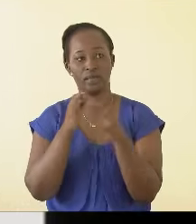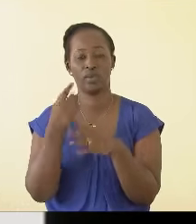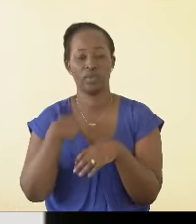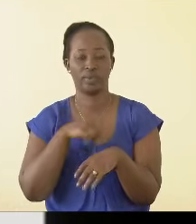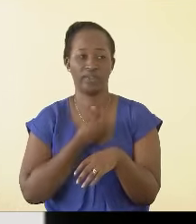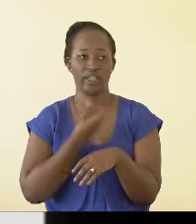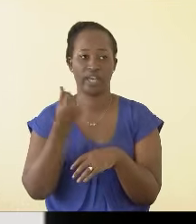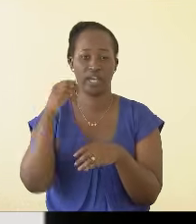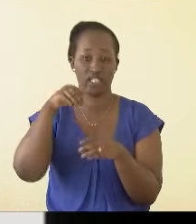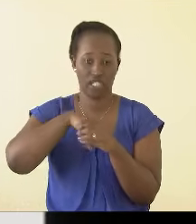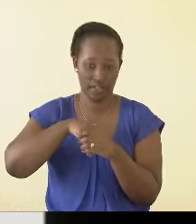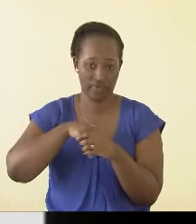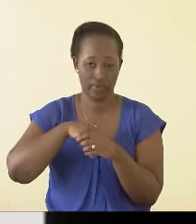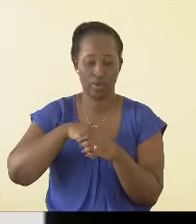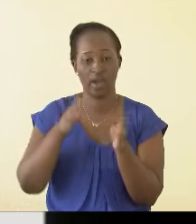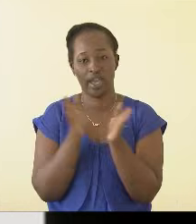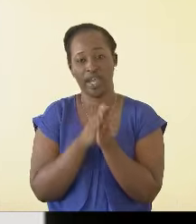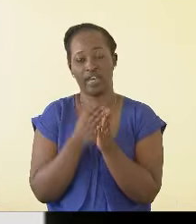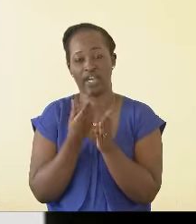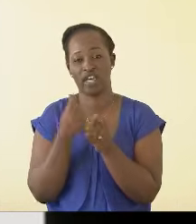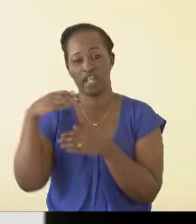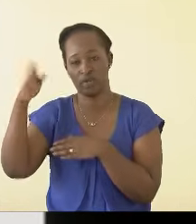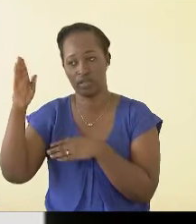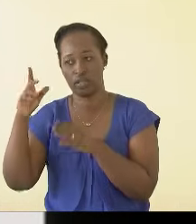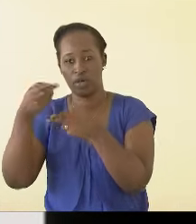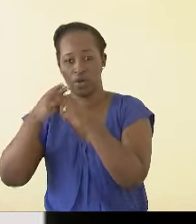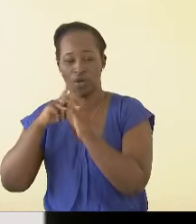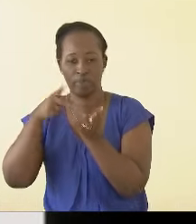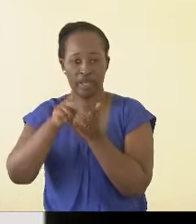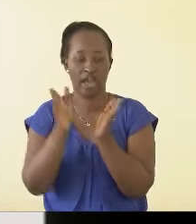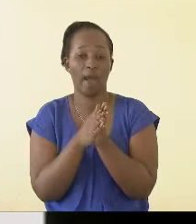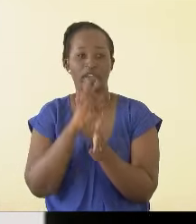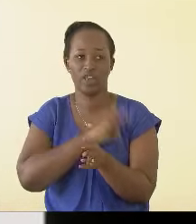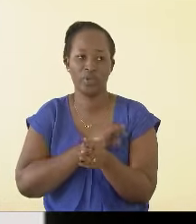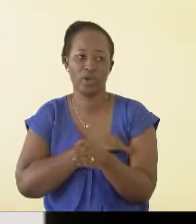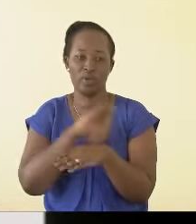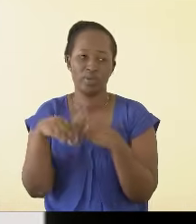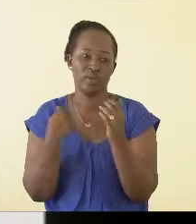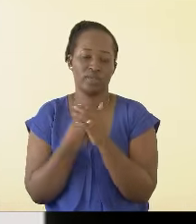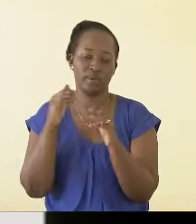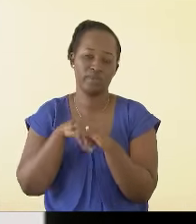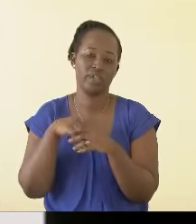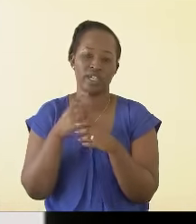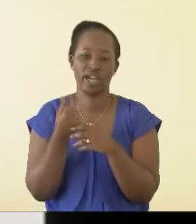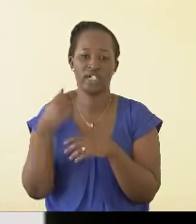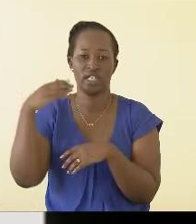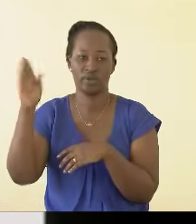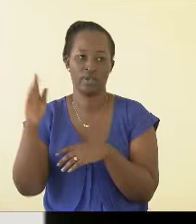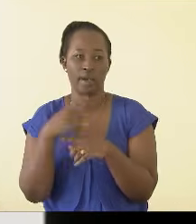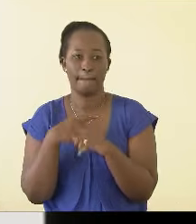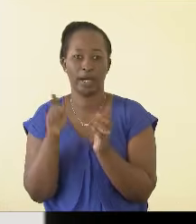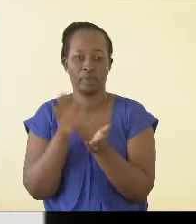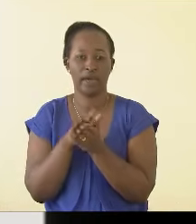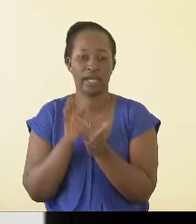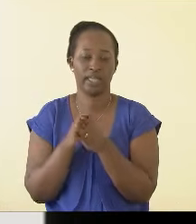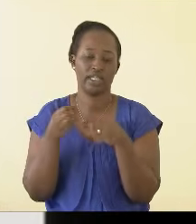cash inflows and cash outflows. Loan payment, interest paid. Those will be included in the cash outflows. But the bank loan, the 2